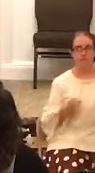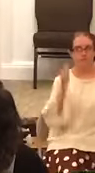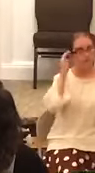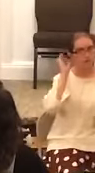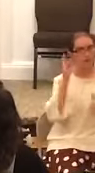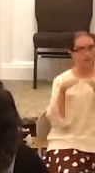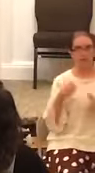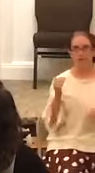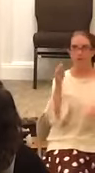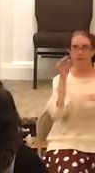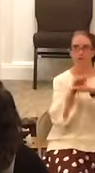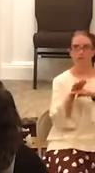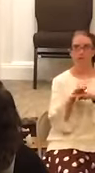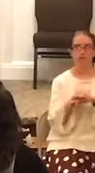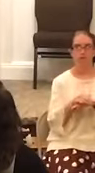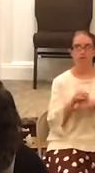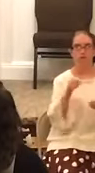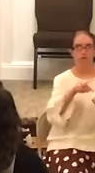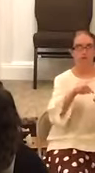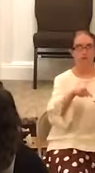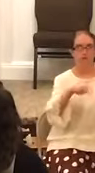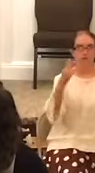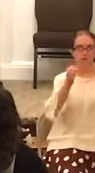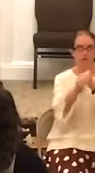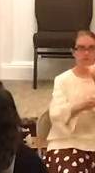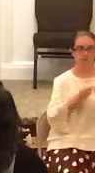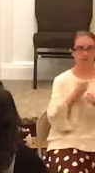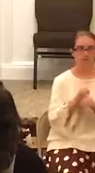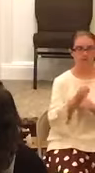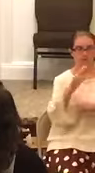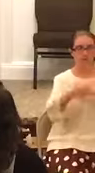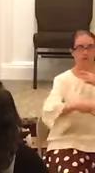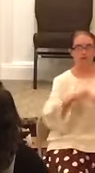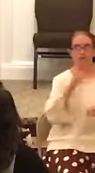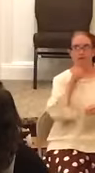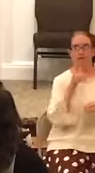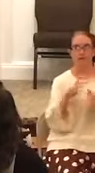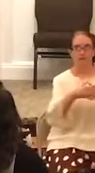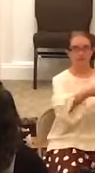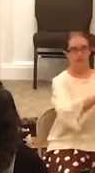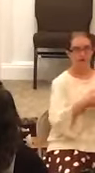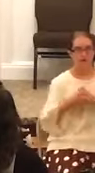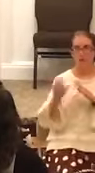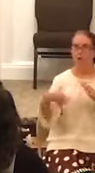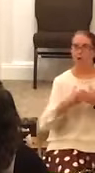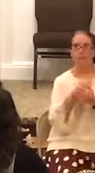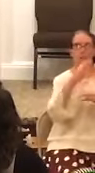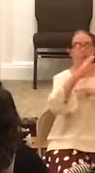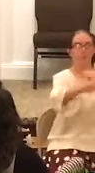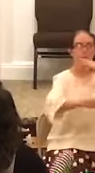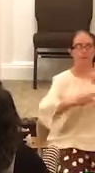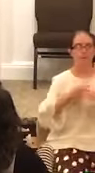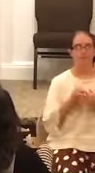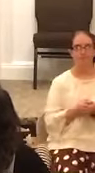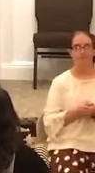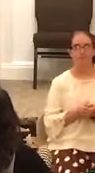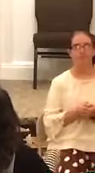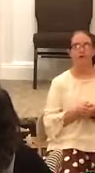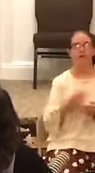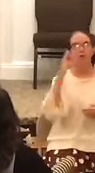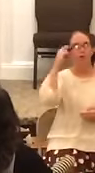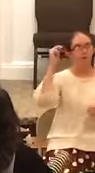a preacher the other night, and he said, "This what's happened this year to the world. It didn't just happen to America. It happened worldwide. You understand that?" He said